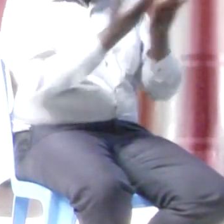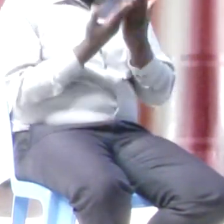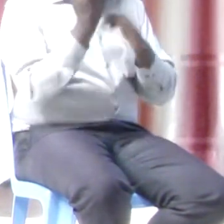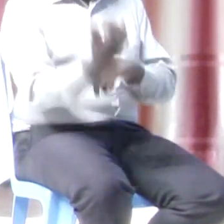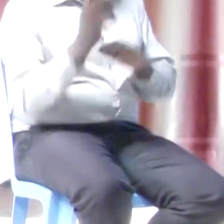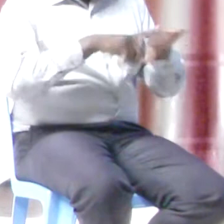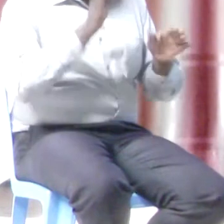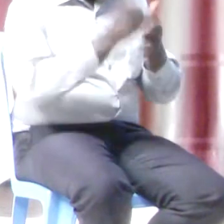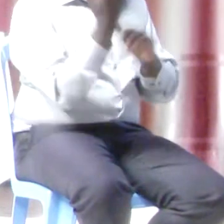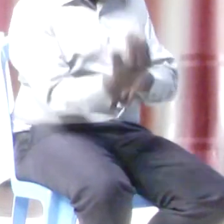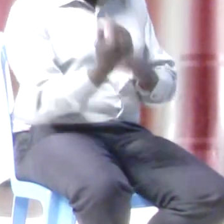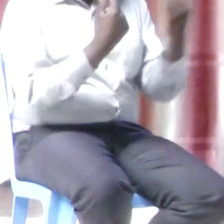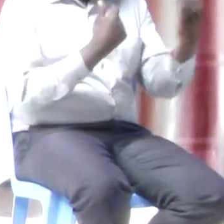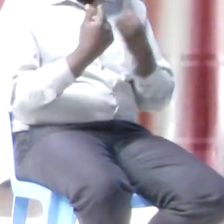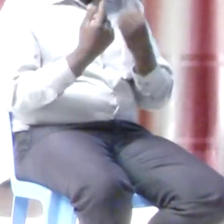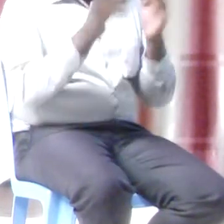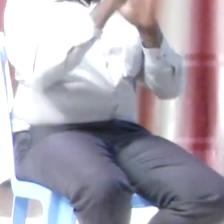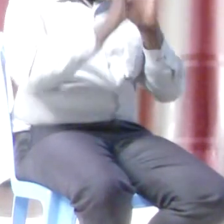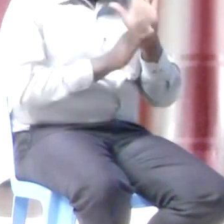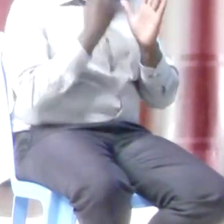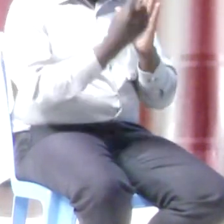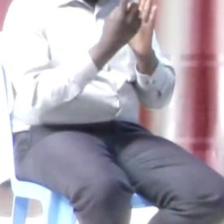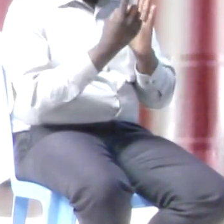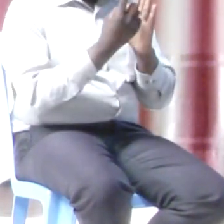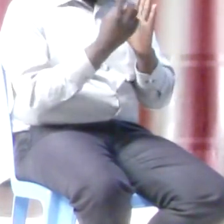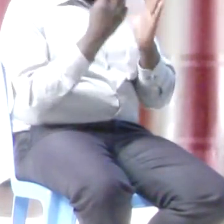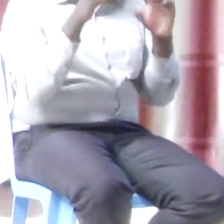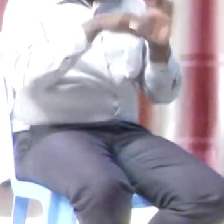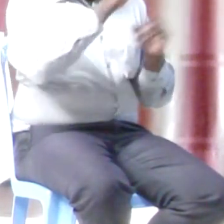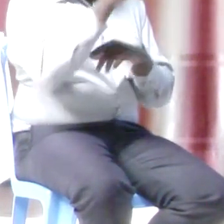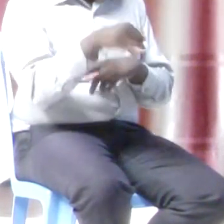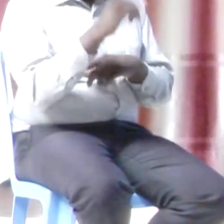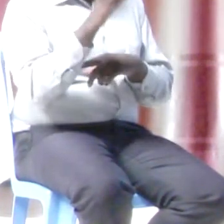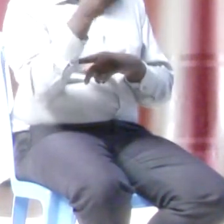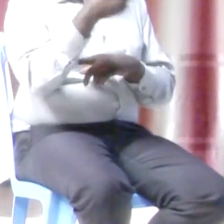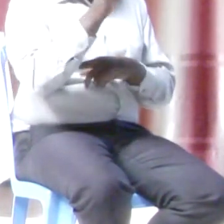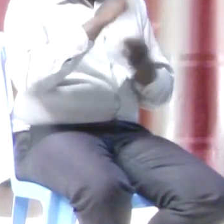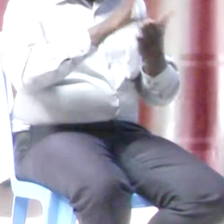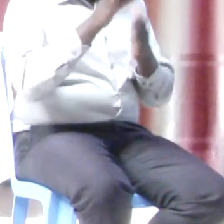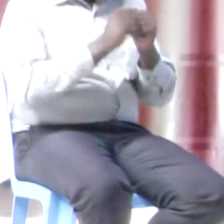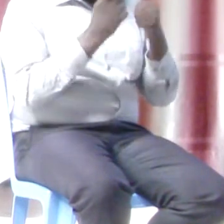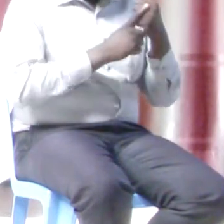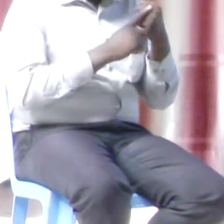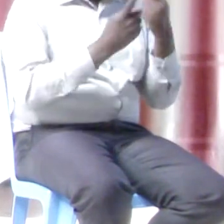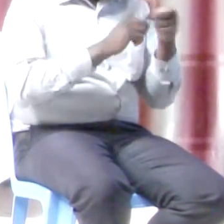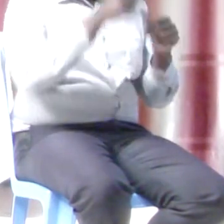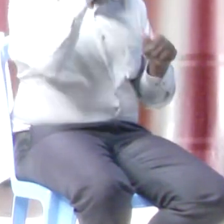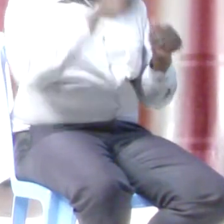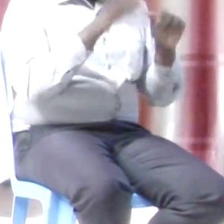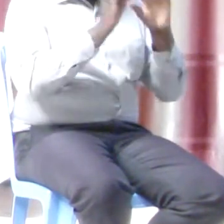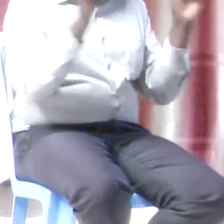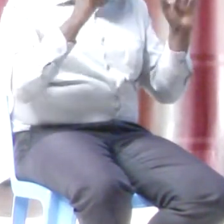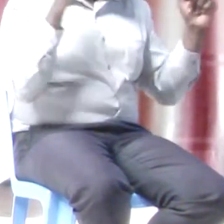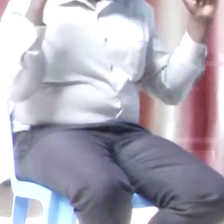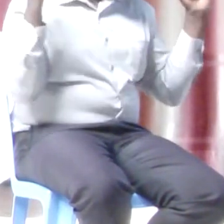that child comes, the Bible says in John chapter 16, verses 21, they remember no anguish